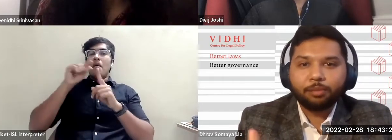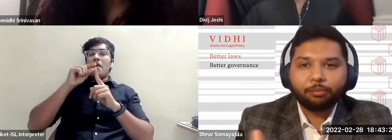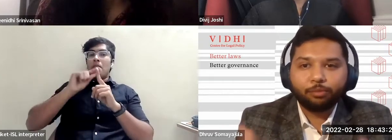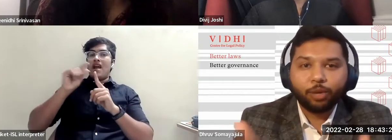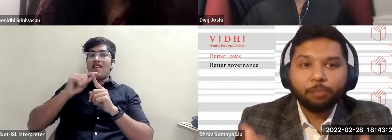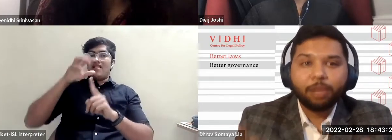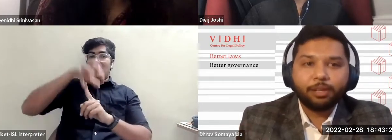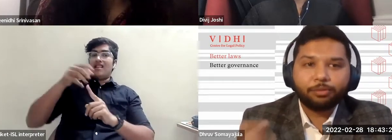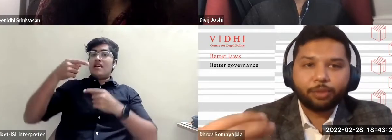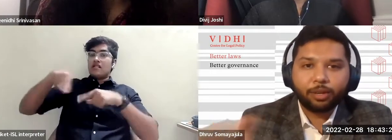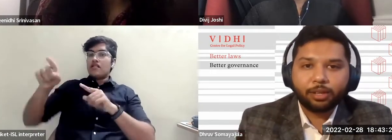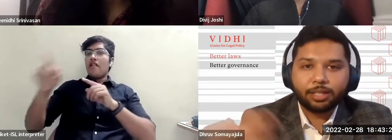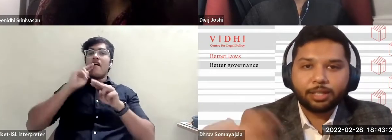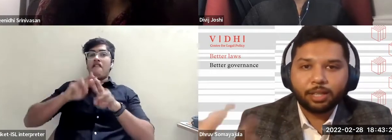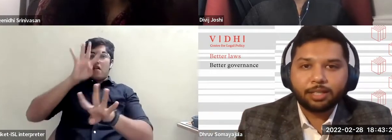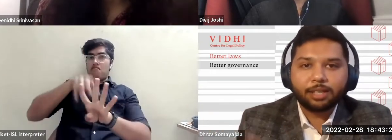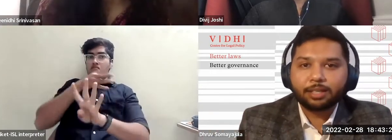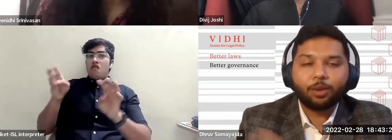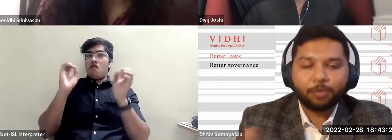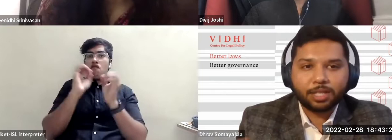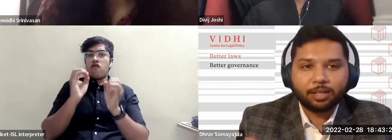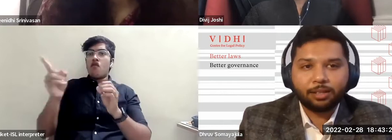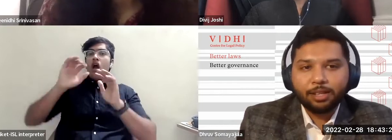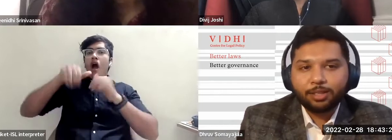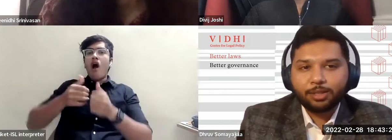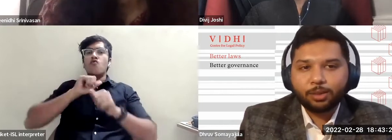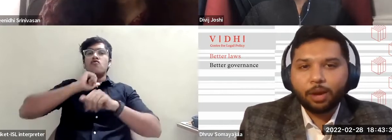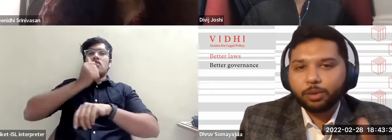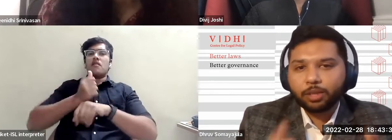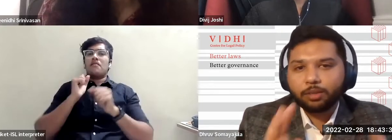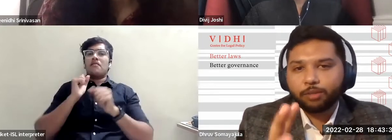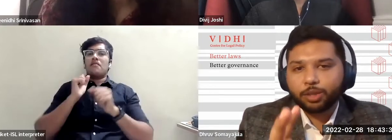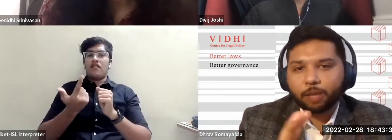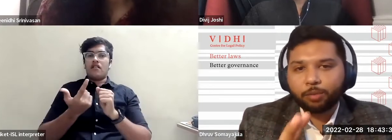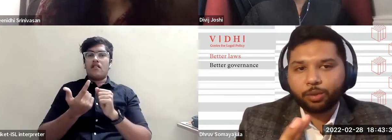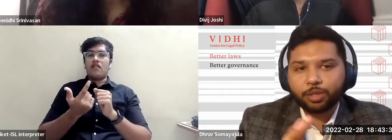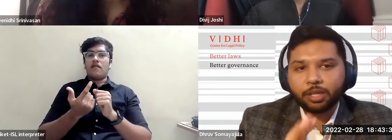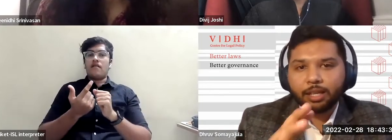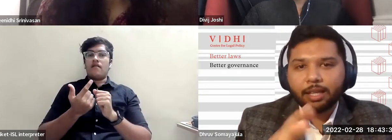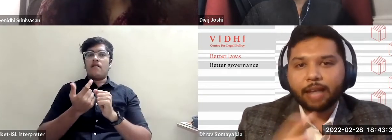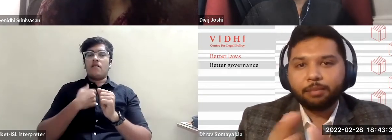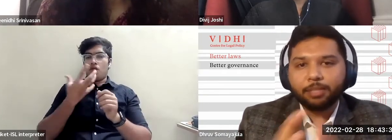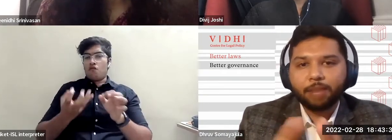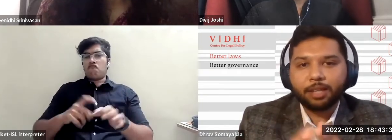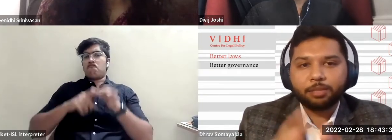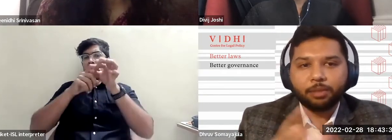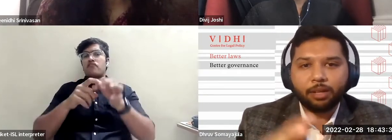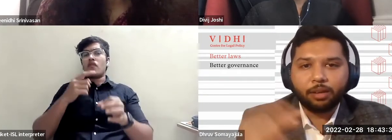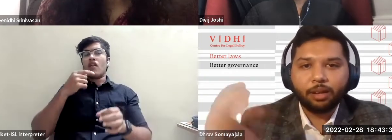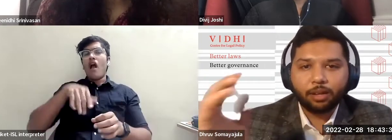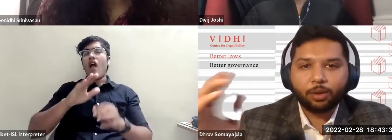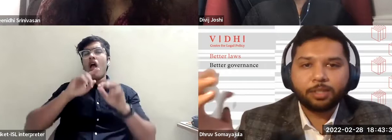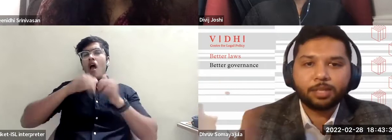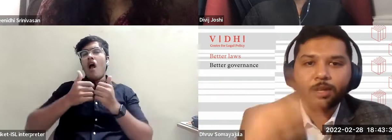which they would implement for these when these rights kick in all of a sudden. So how do you think we should approach that mismatch